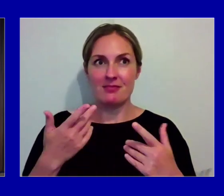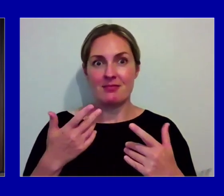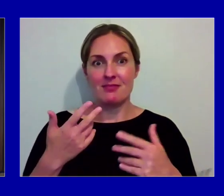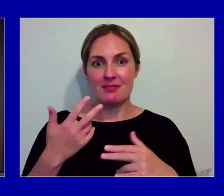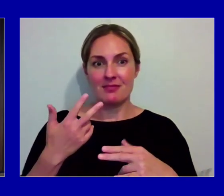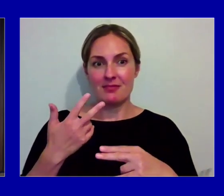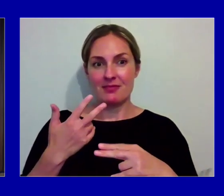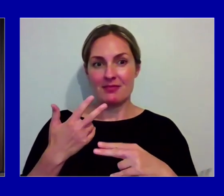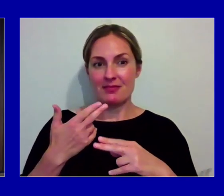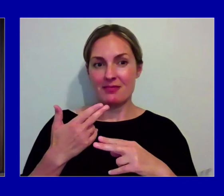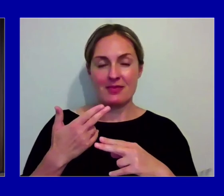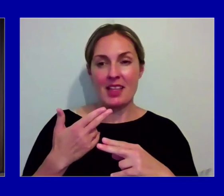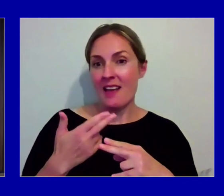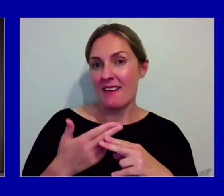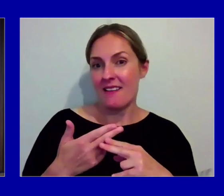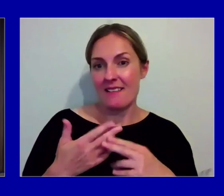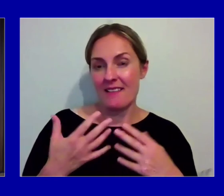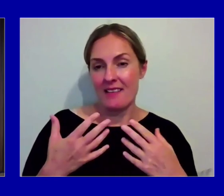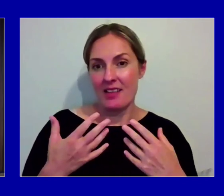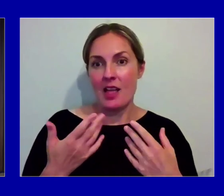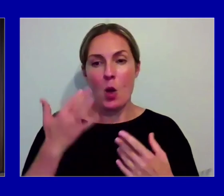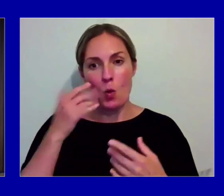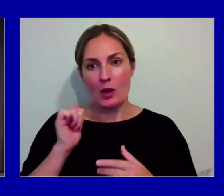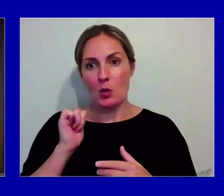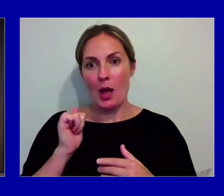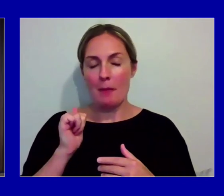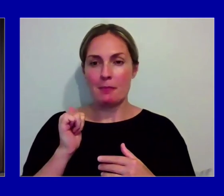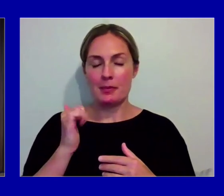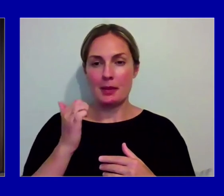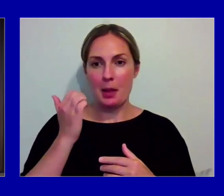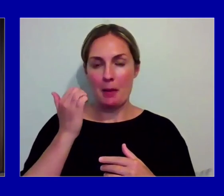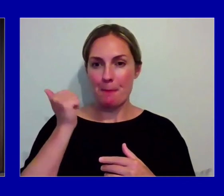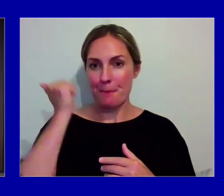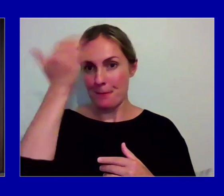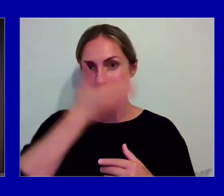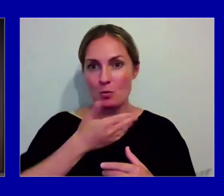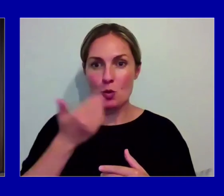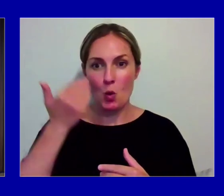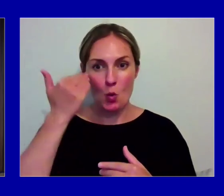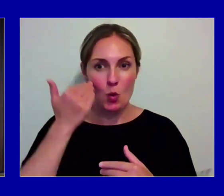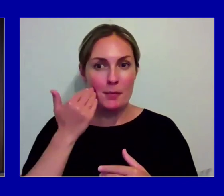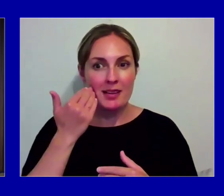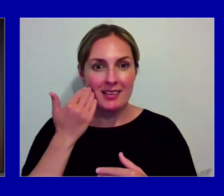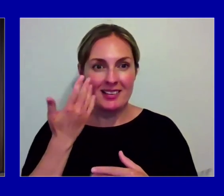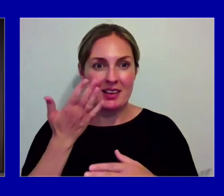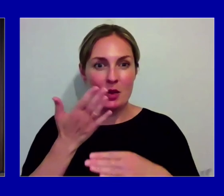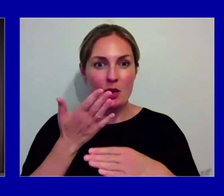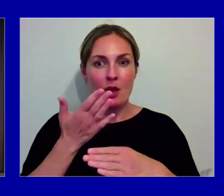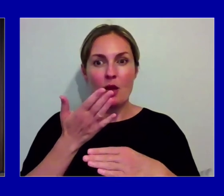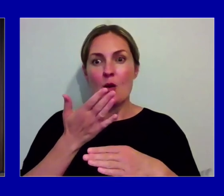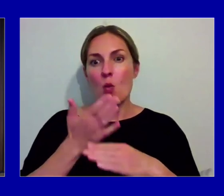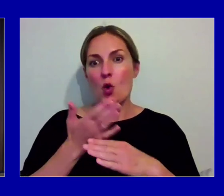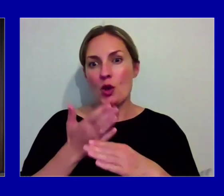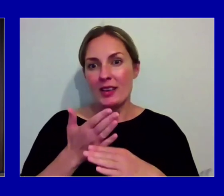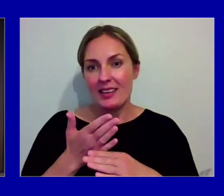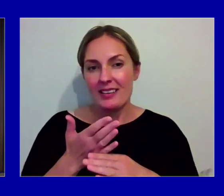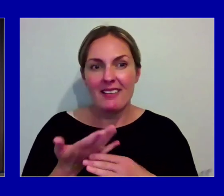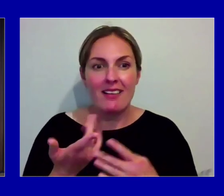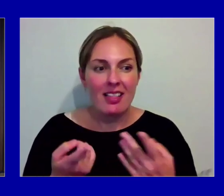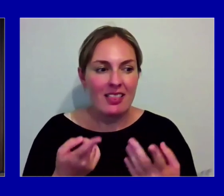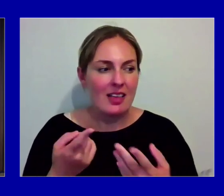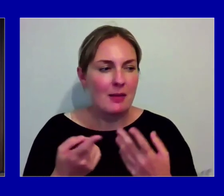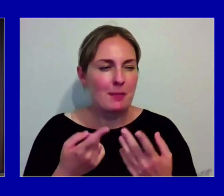like, you know, a hundred fold. It's always, uh, we're always, you know, for NAIDOC week and reconciliation week, we're always expected to